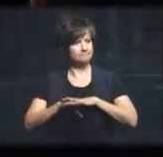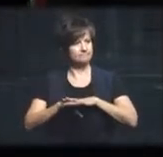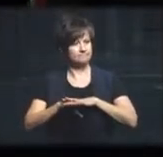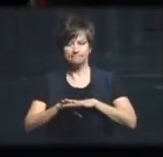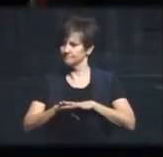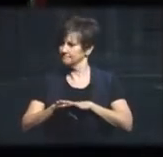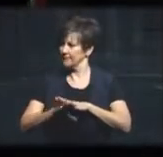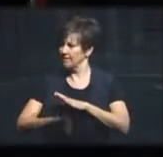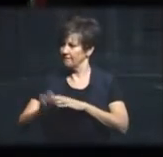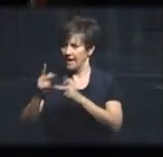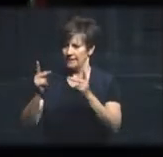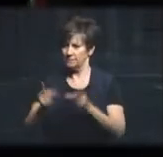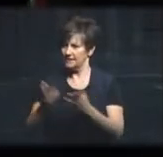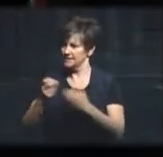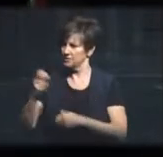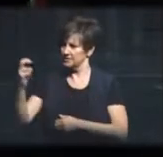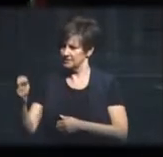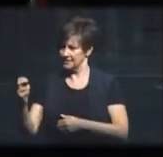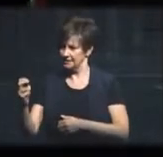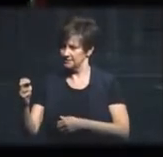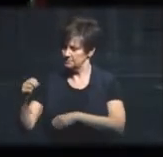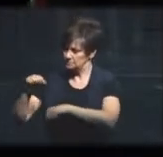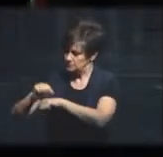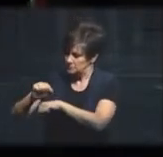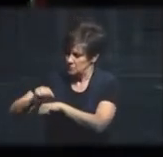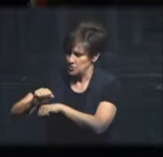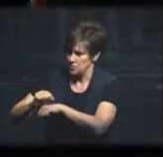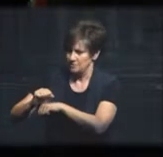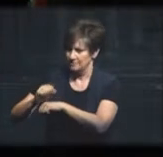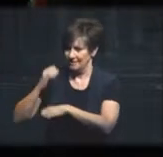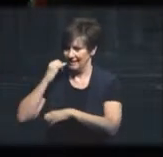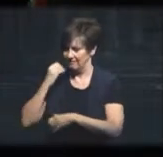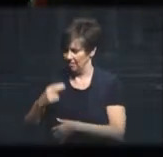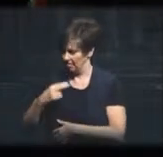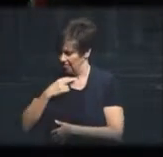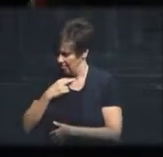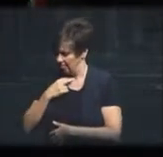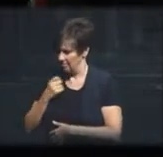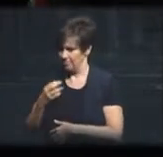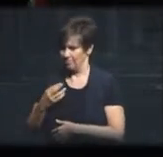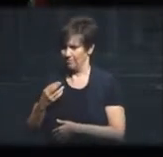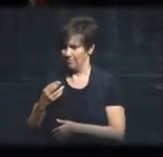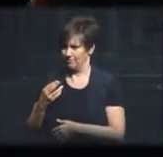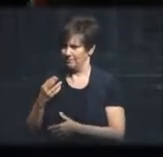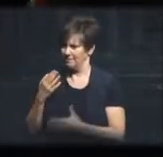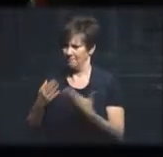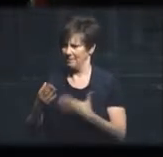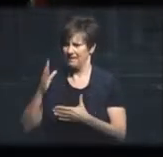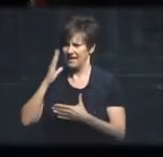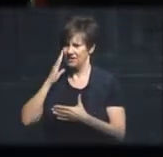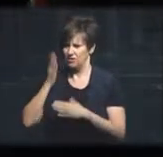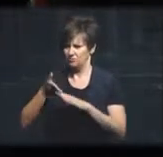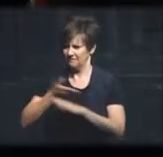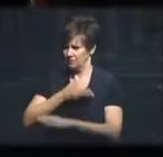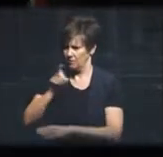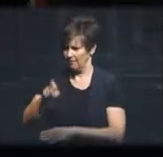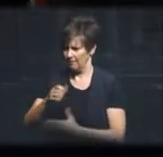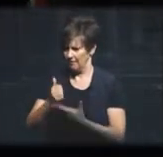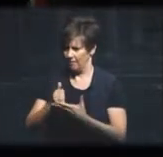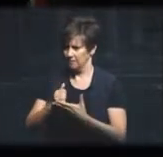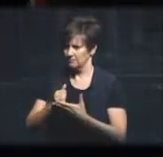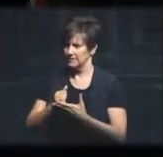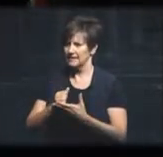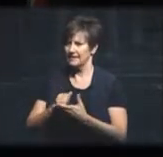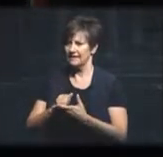find a place that they want to sit down and start working on their work. If they get stuck, or maybe they already know they need help, they can open up the